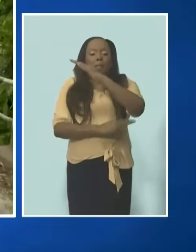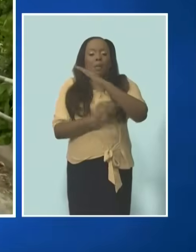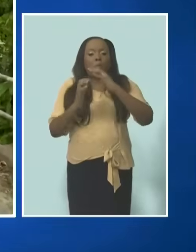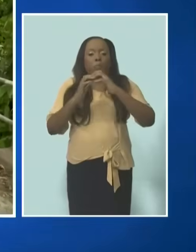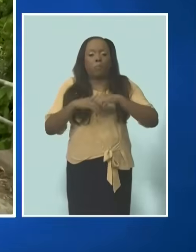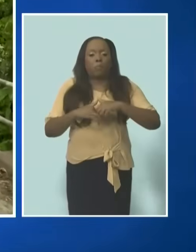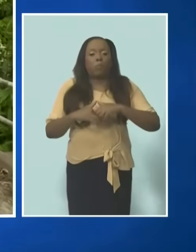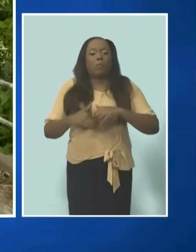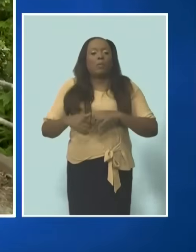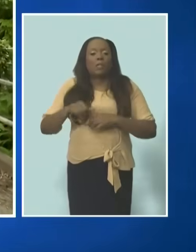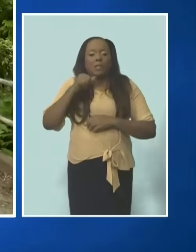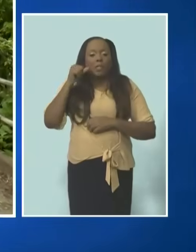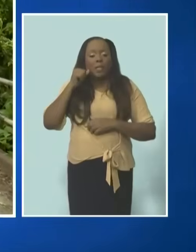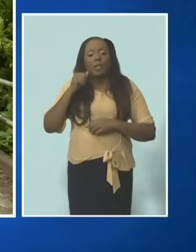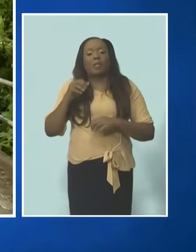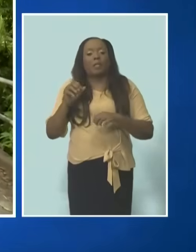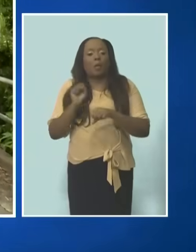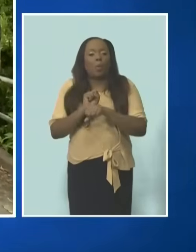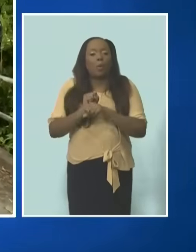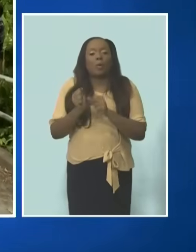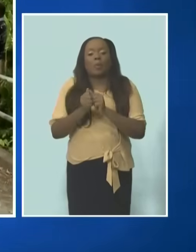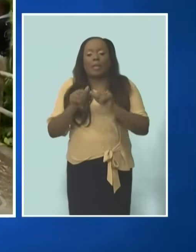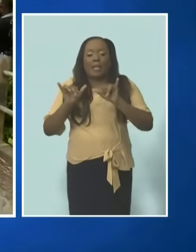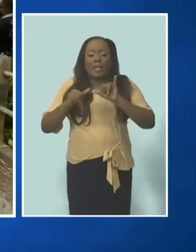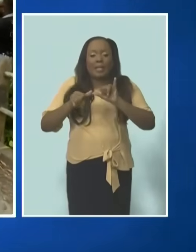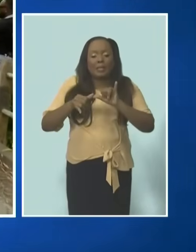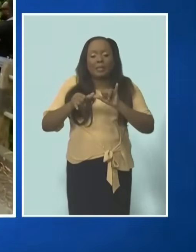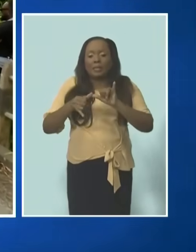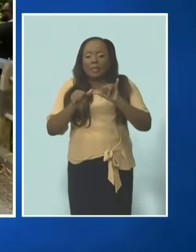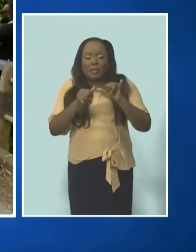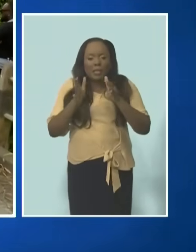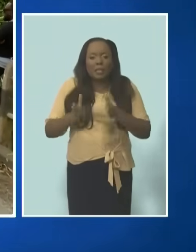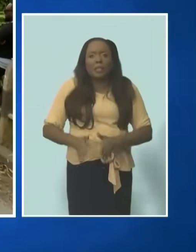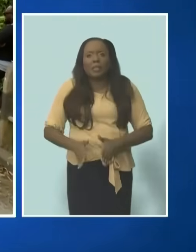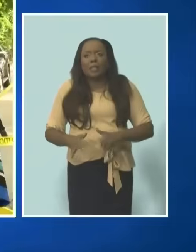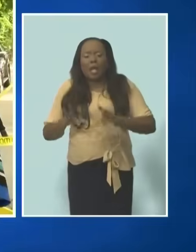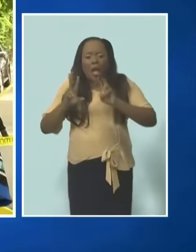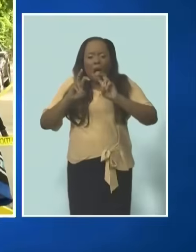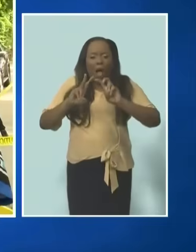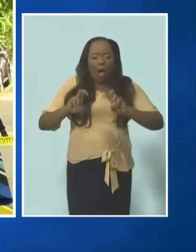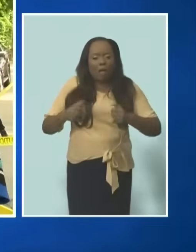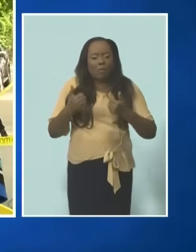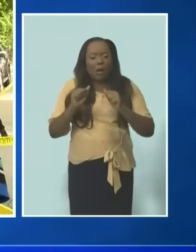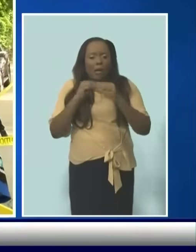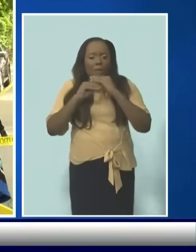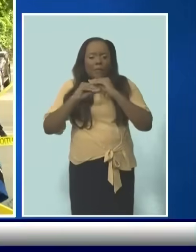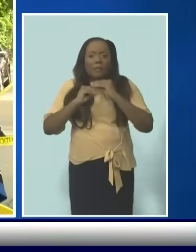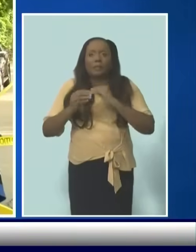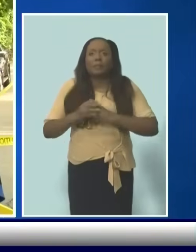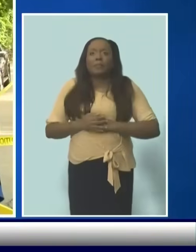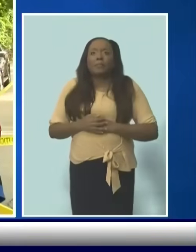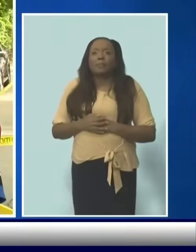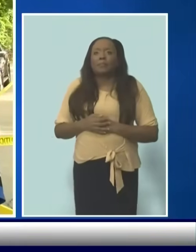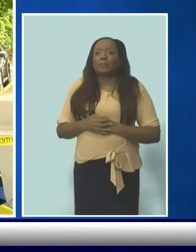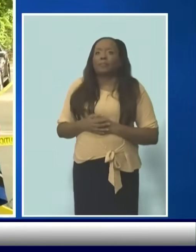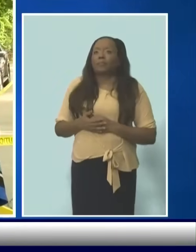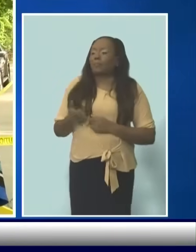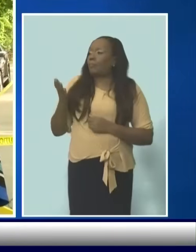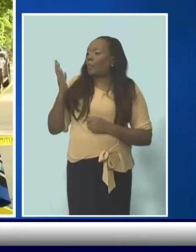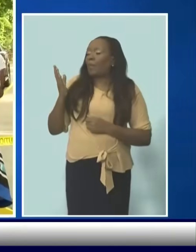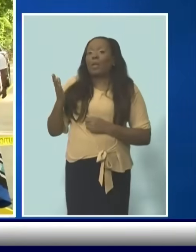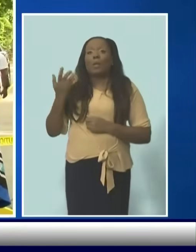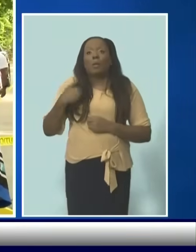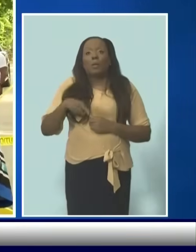with engineers to carry out urgent assessments. I give that assurance that this is not going to be neglected.